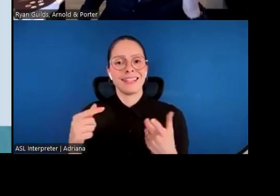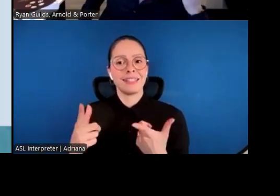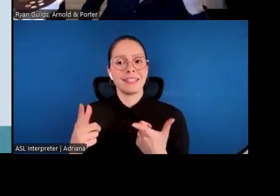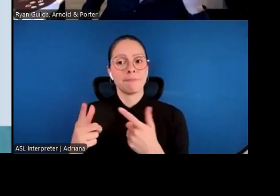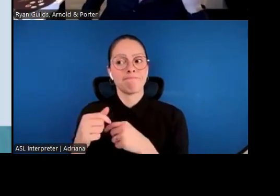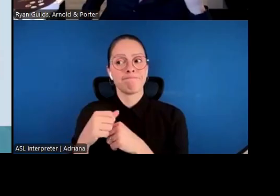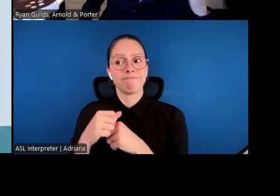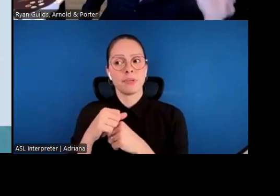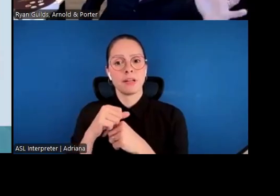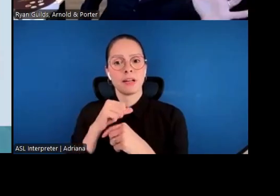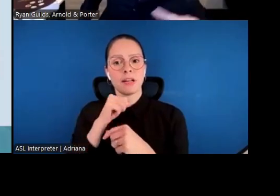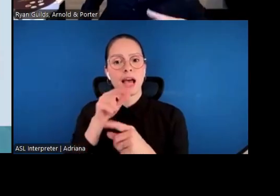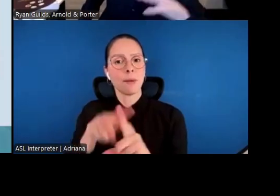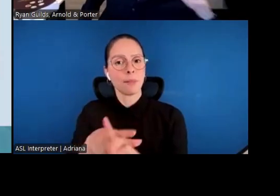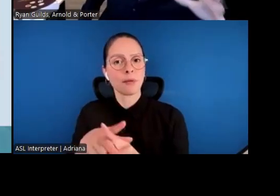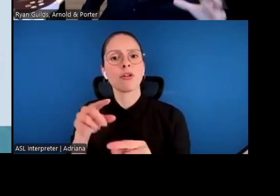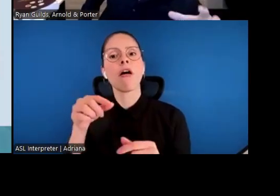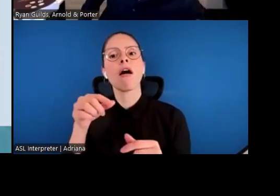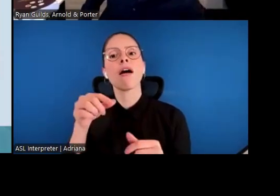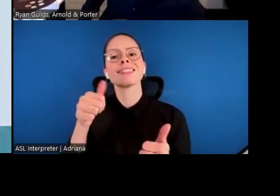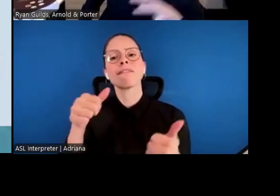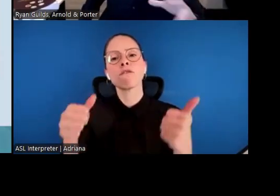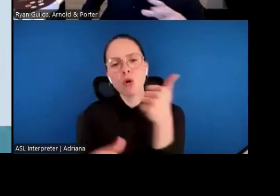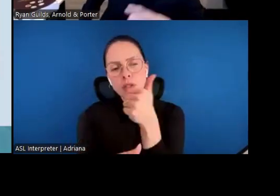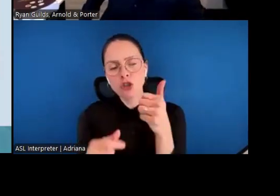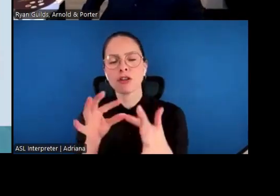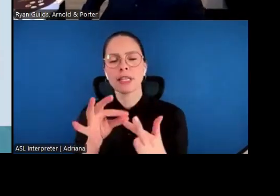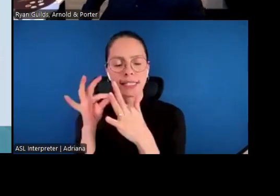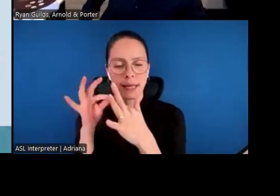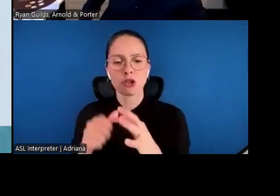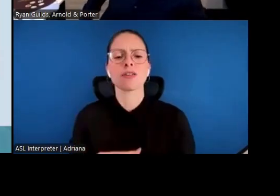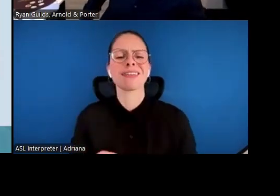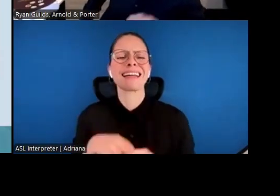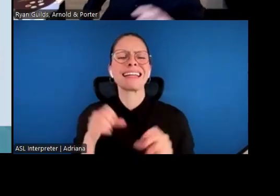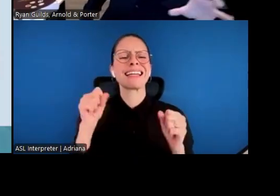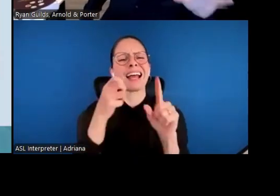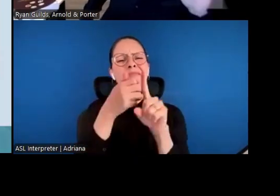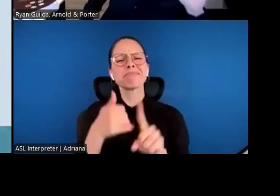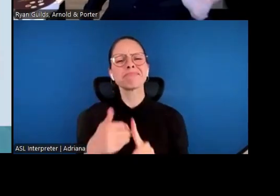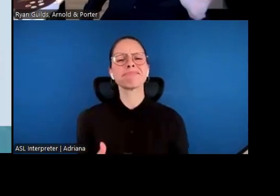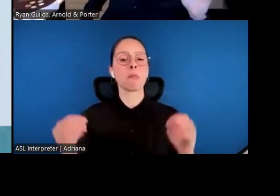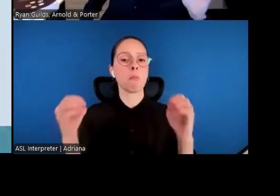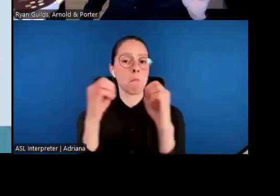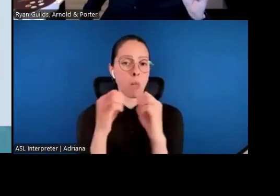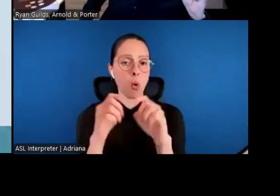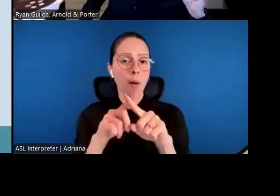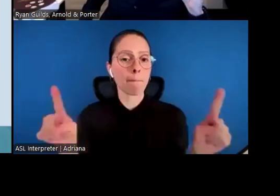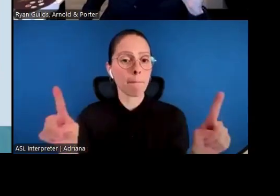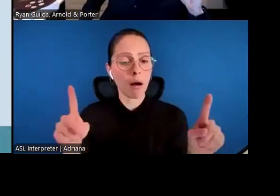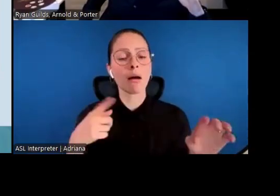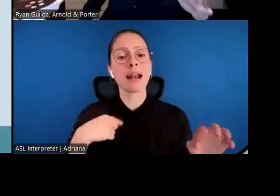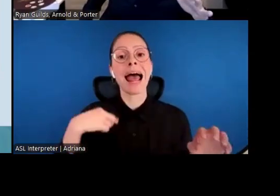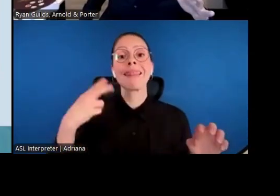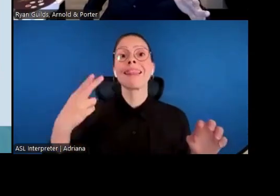all right? And we can go through this in more detail if time permits, but at a very high